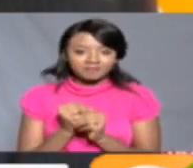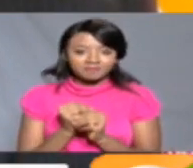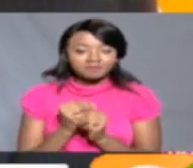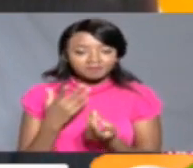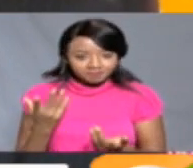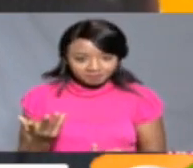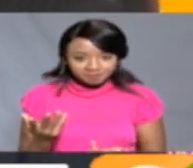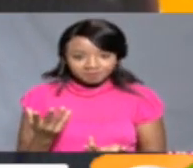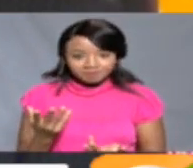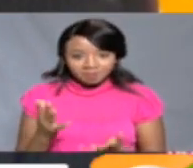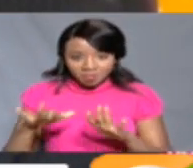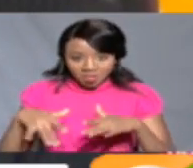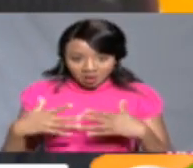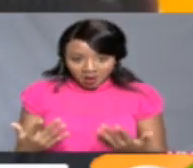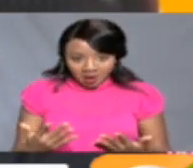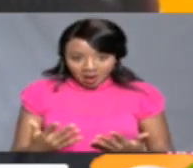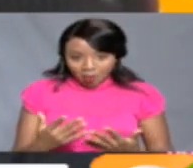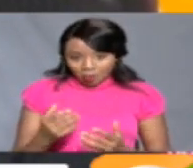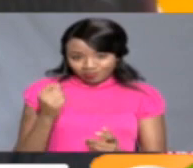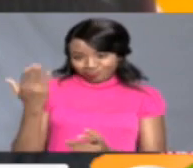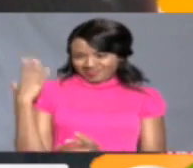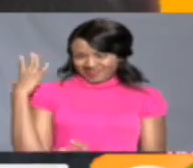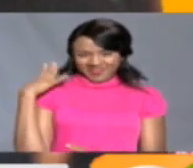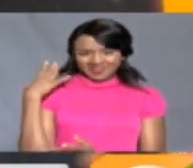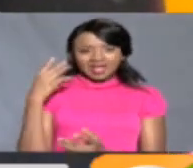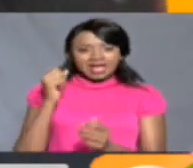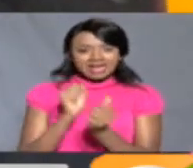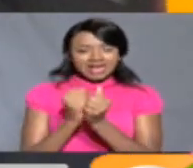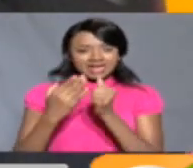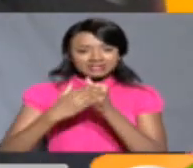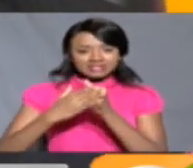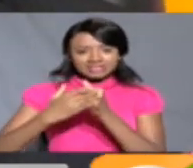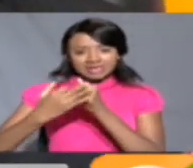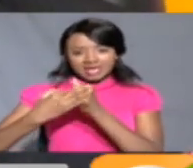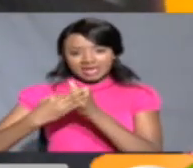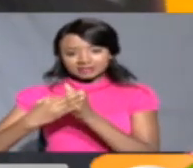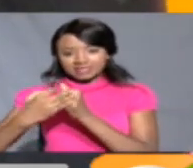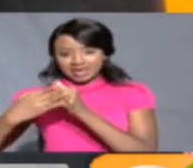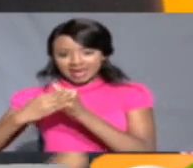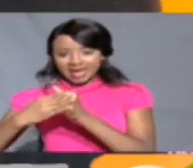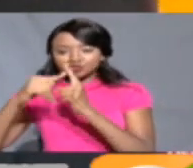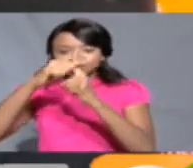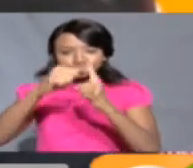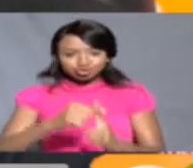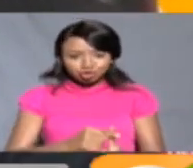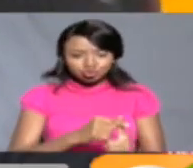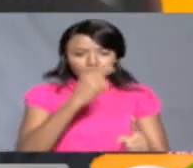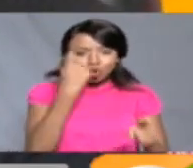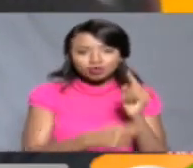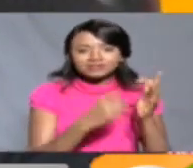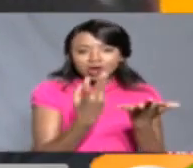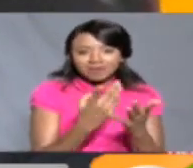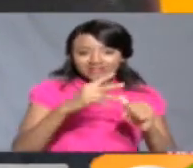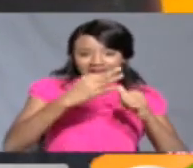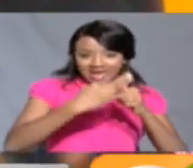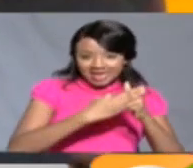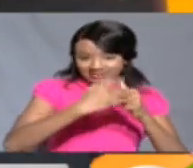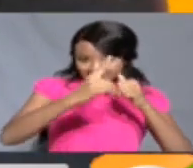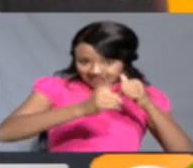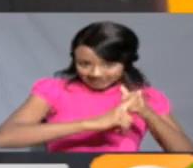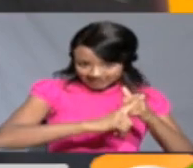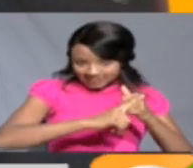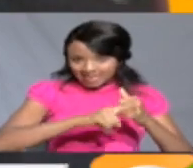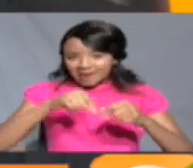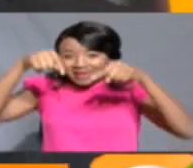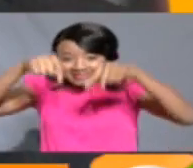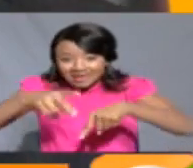If in 89, the total cost was 86. In 2019, the average cost